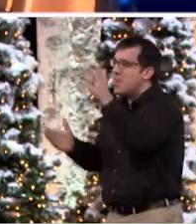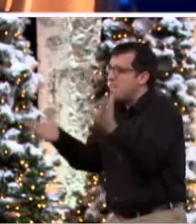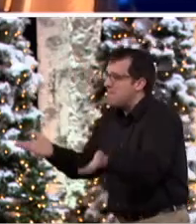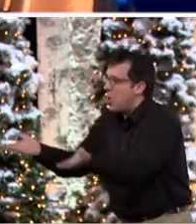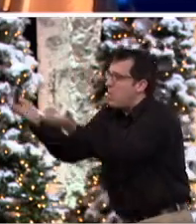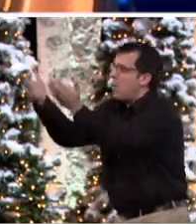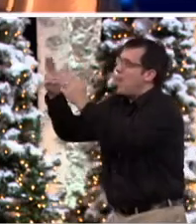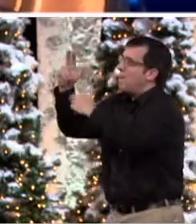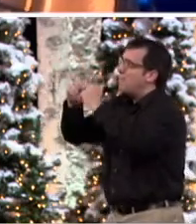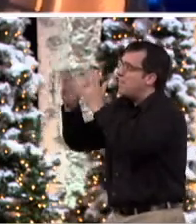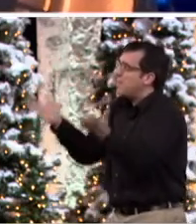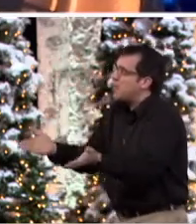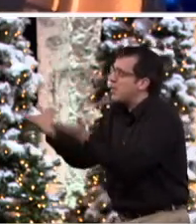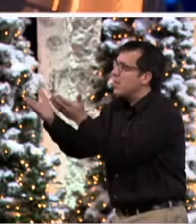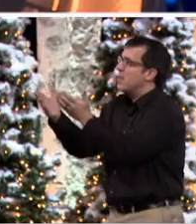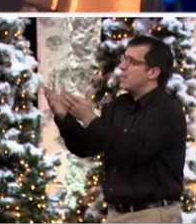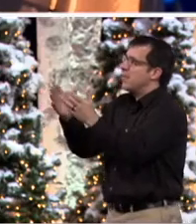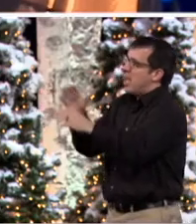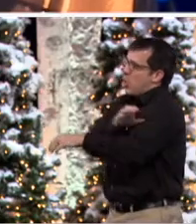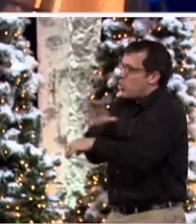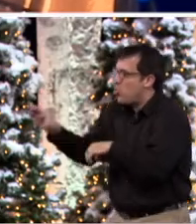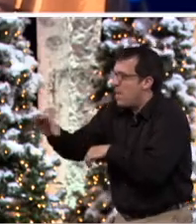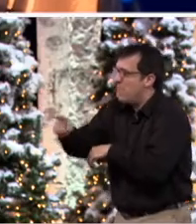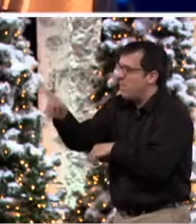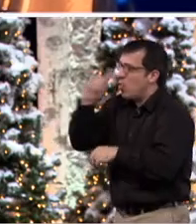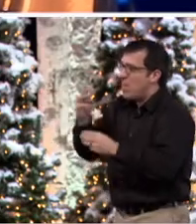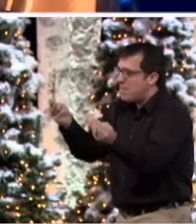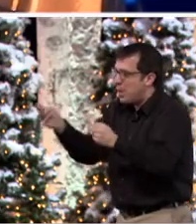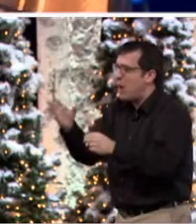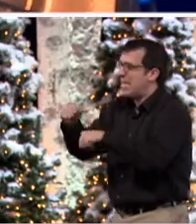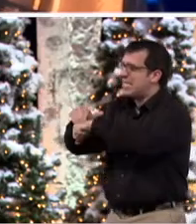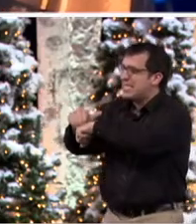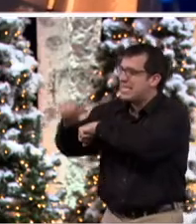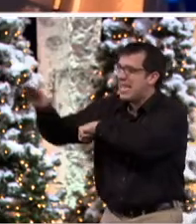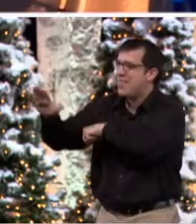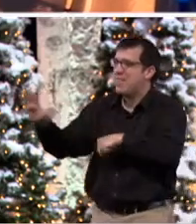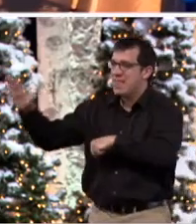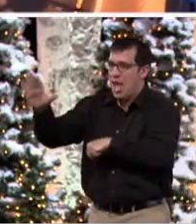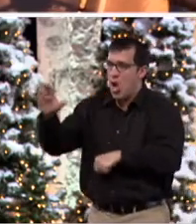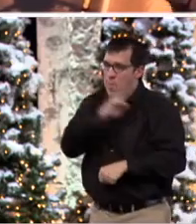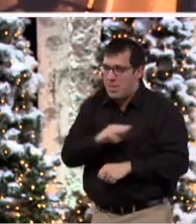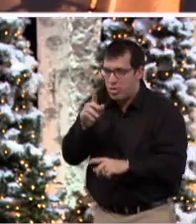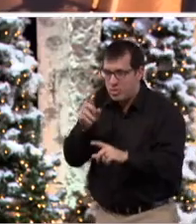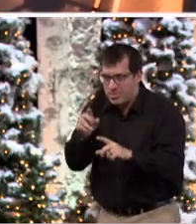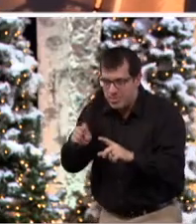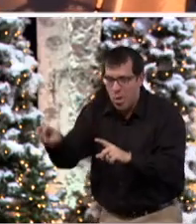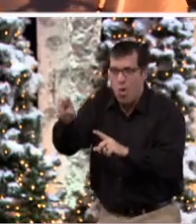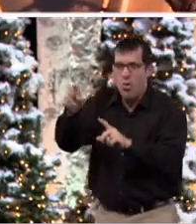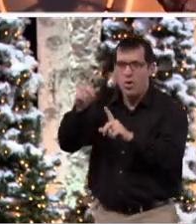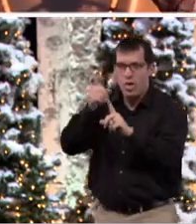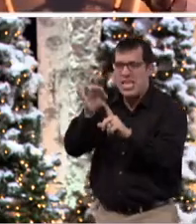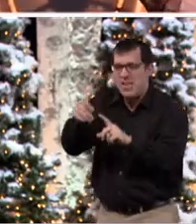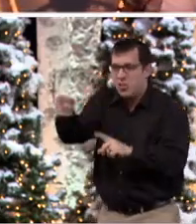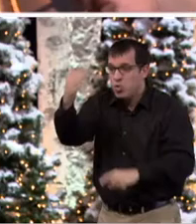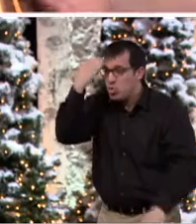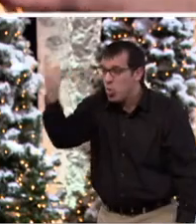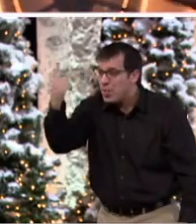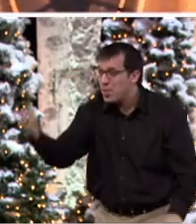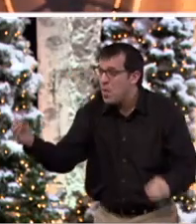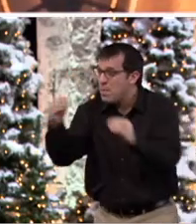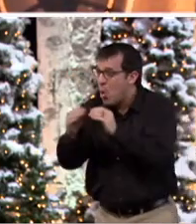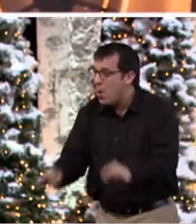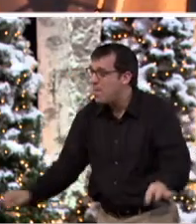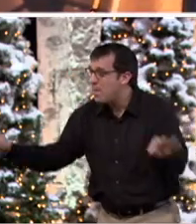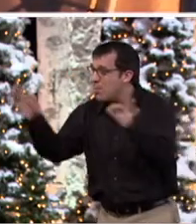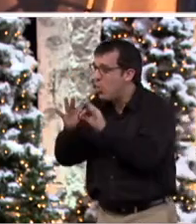maturity, equip them for their ministry, and send them out on their mission. If you know something more important to do, I